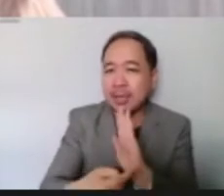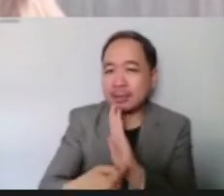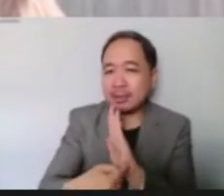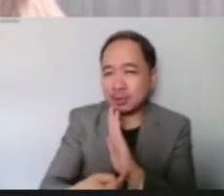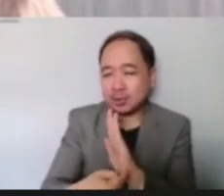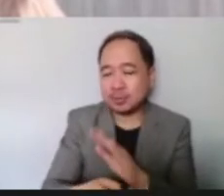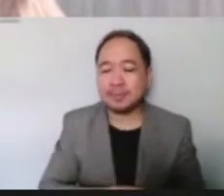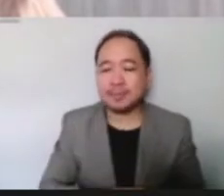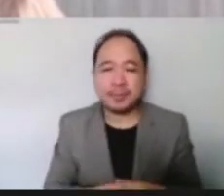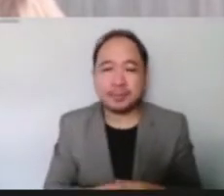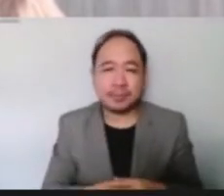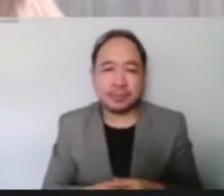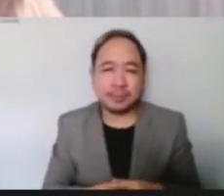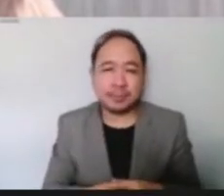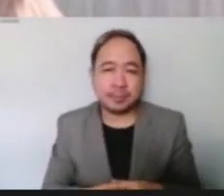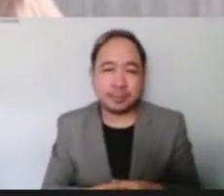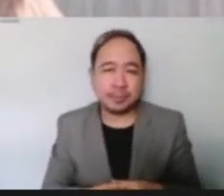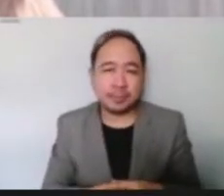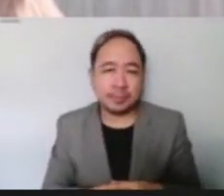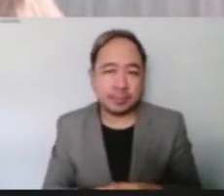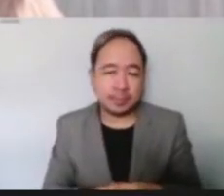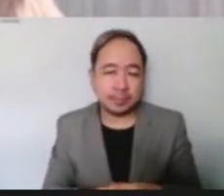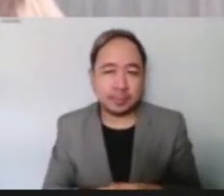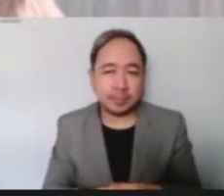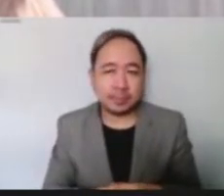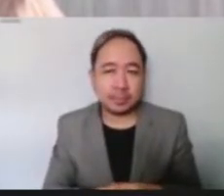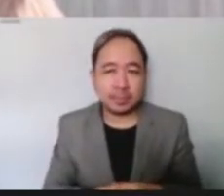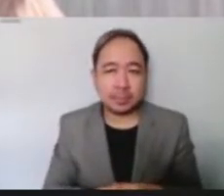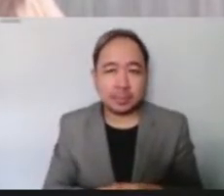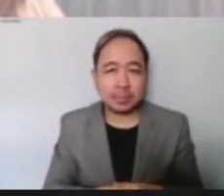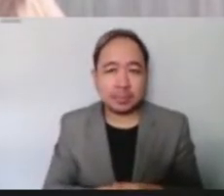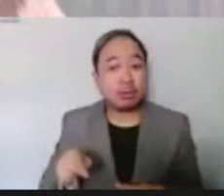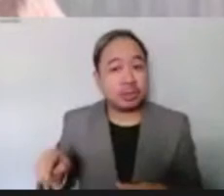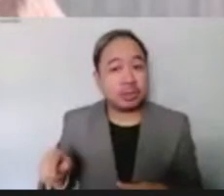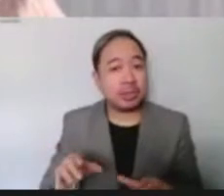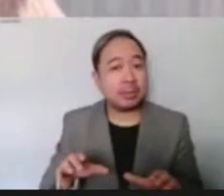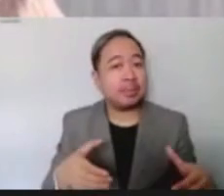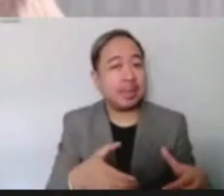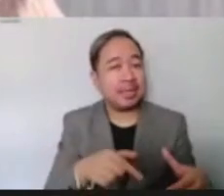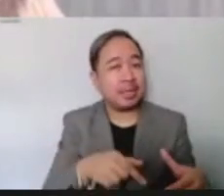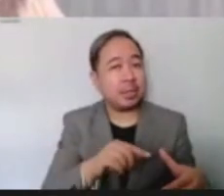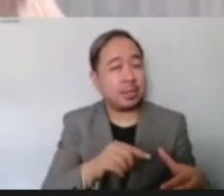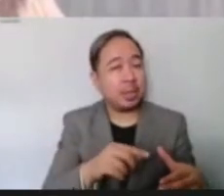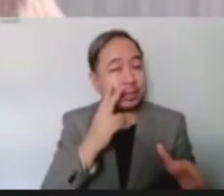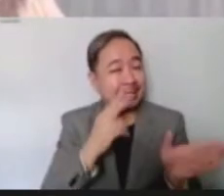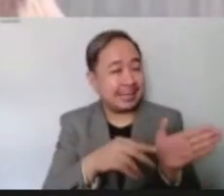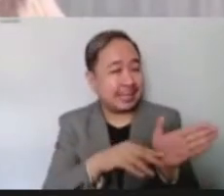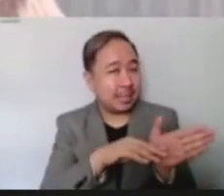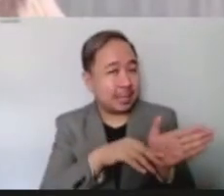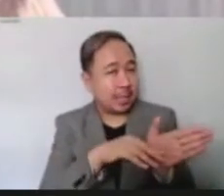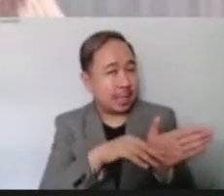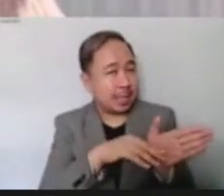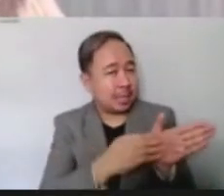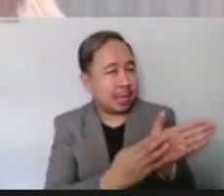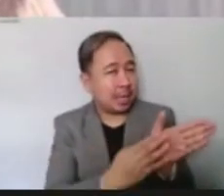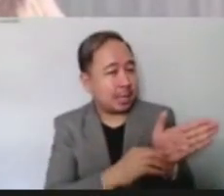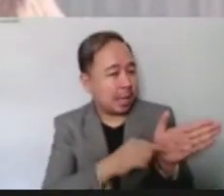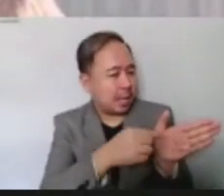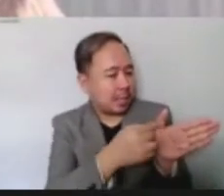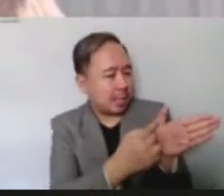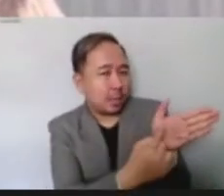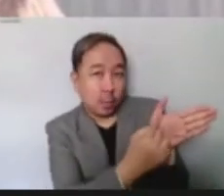I would mention the example of a meghalaya state in India in Northeast located in frasile